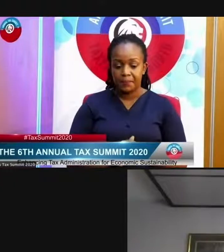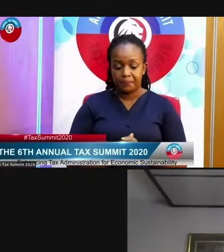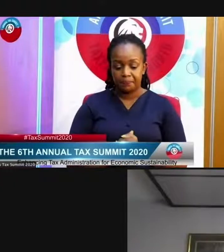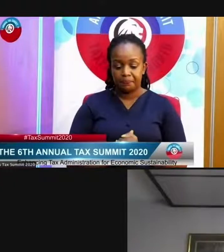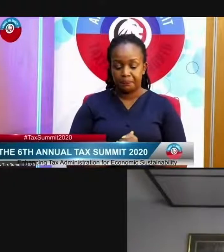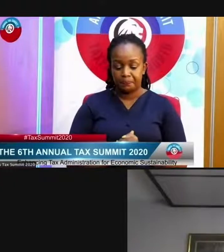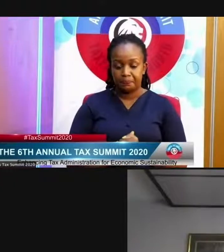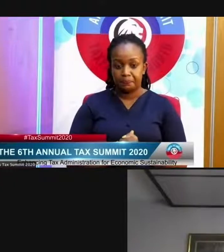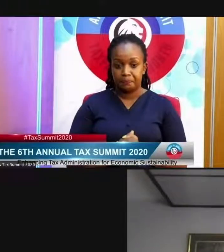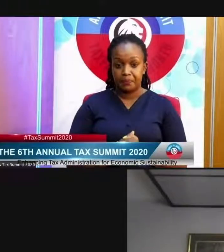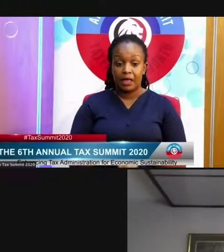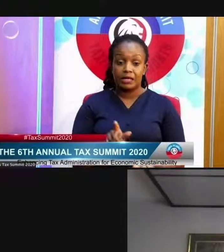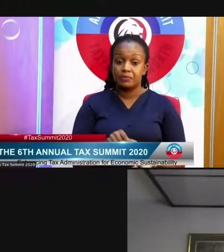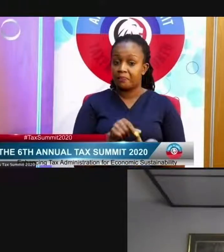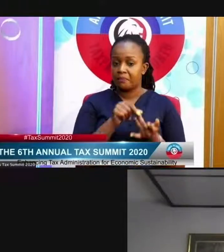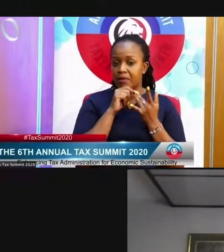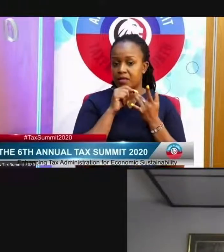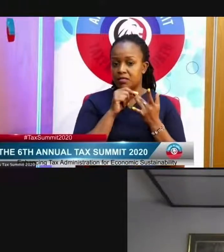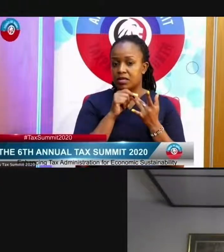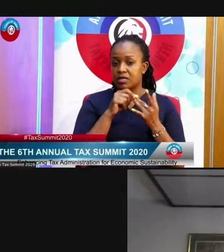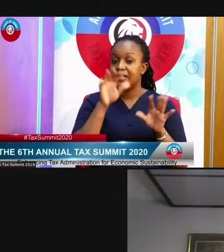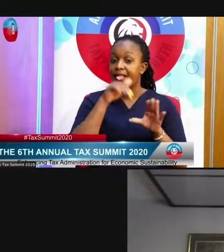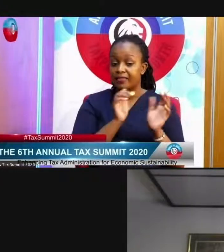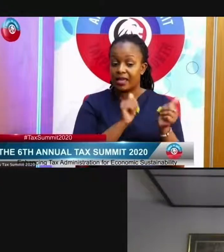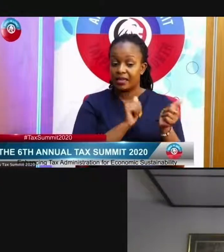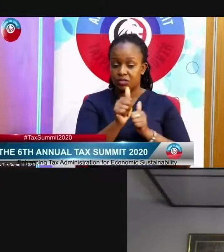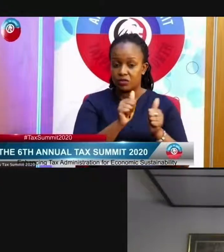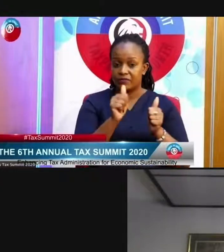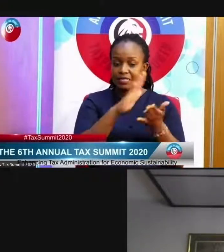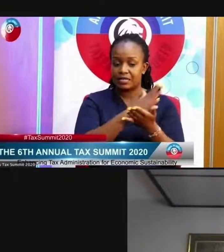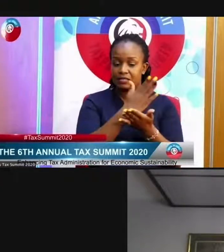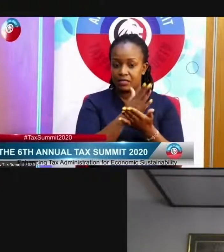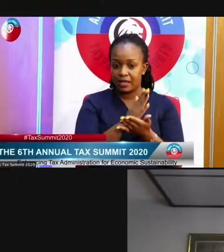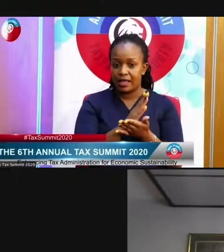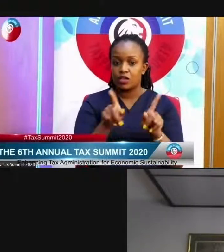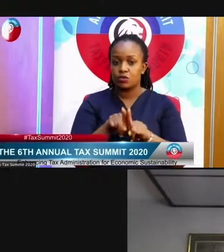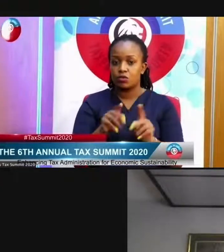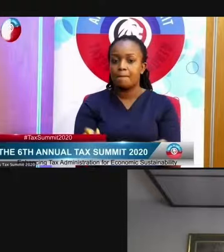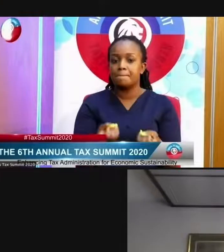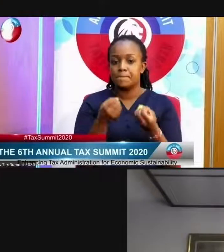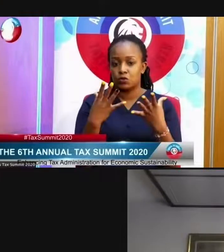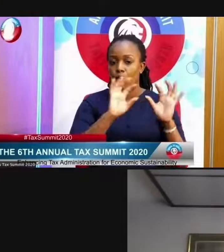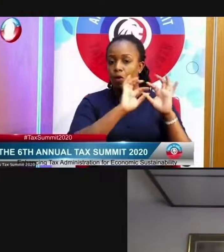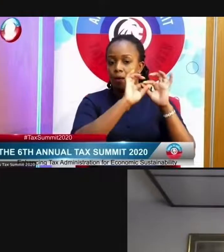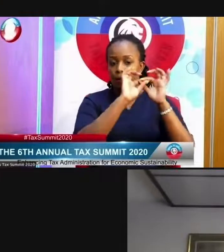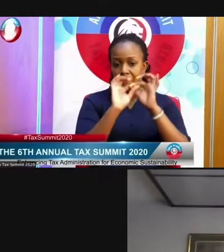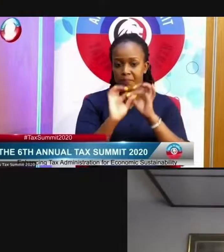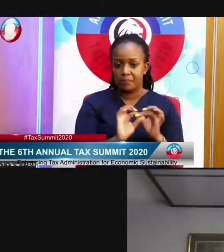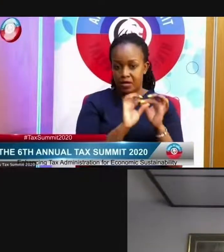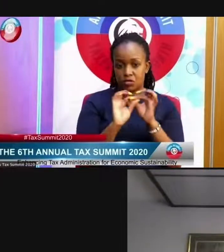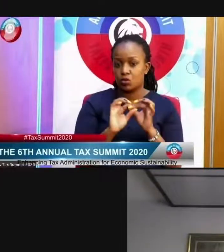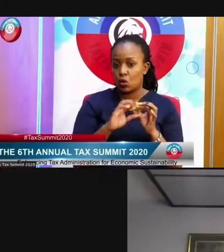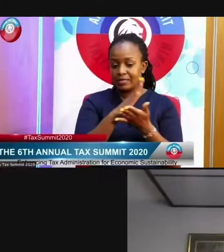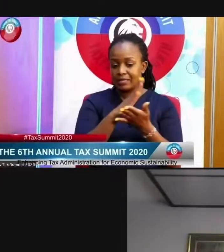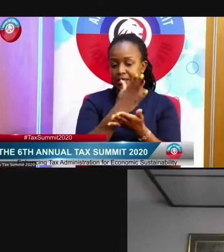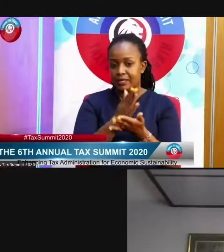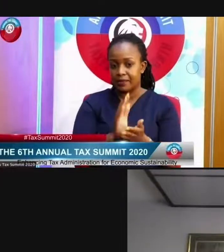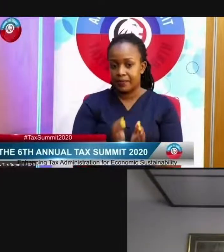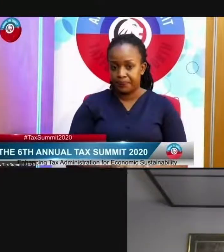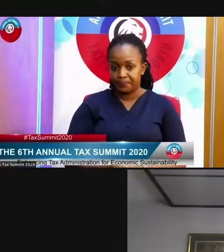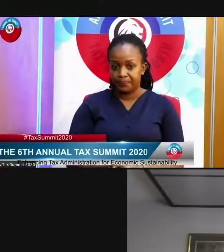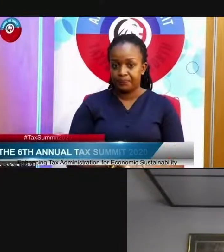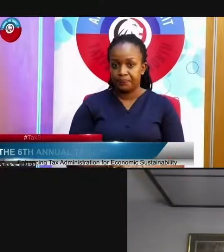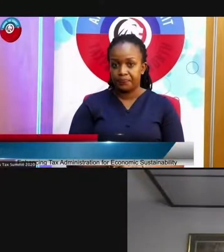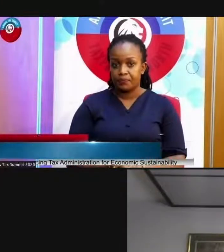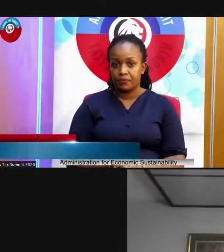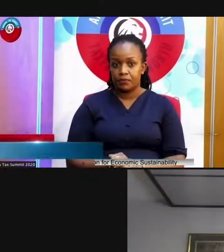especially in the extractive sector and in multinational corporations on the corporate side. We do believe that taxation